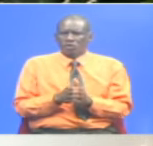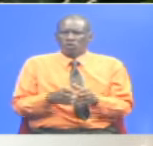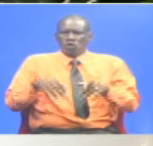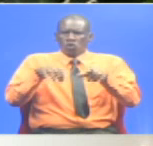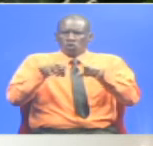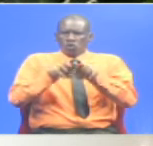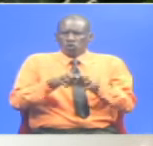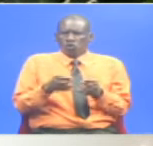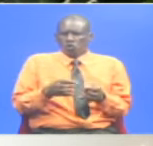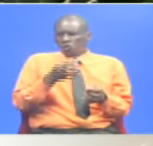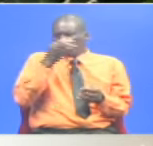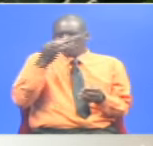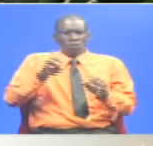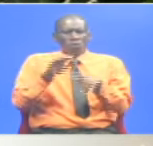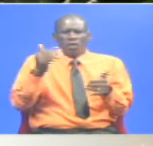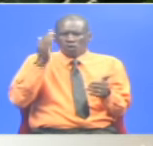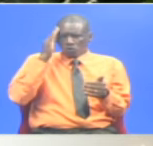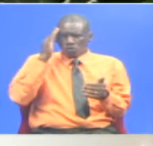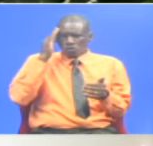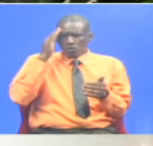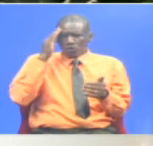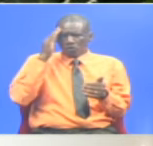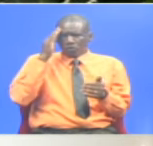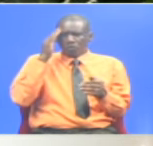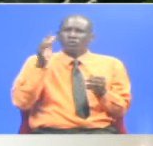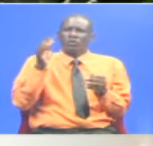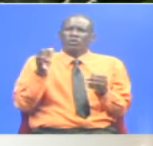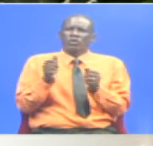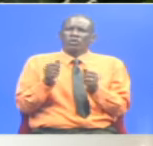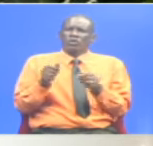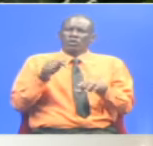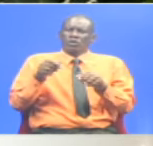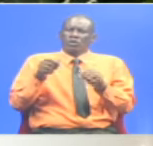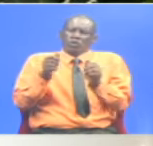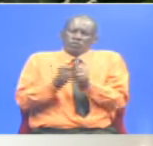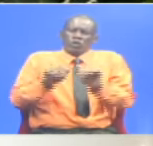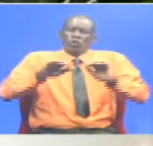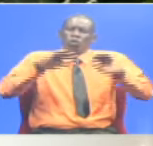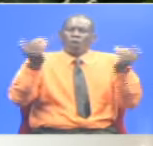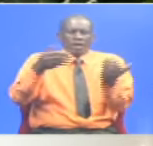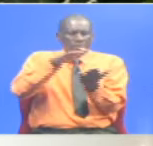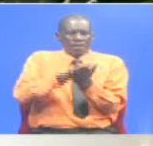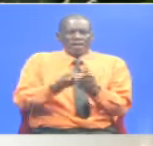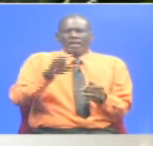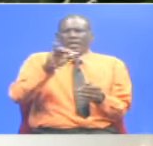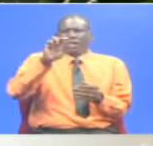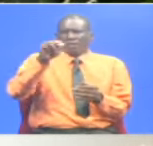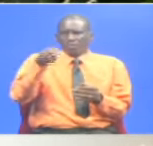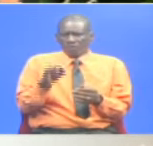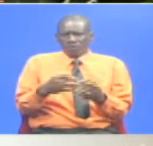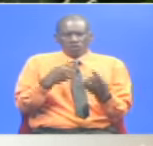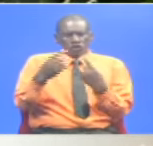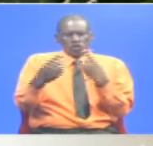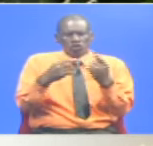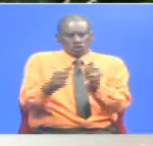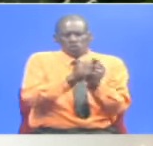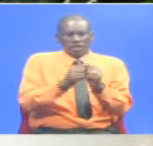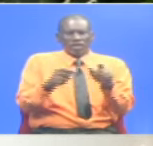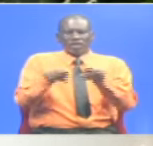he was very popular with the World Bank, the IMF, because he talked with them at the same level.